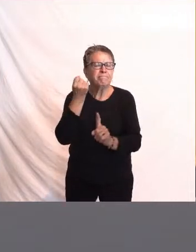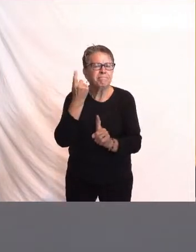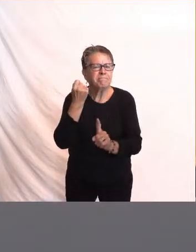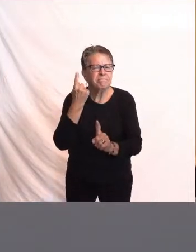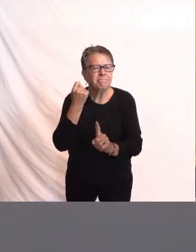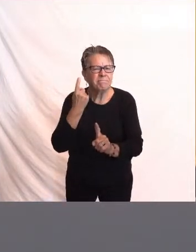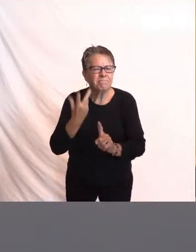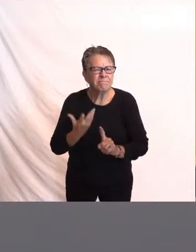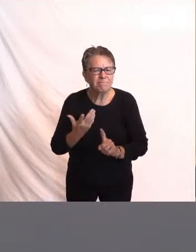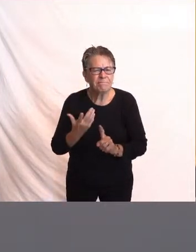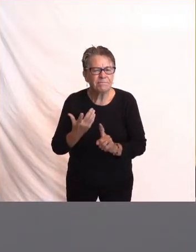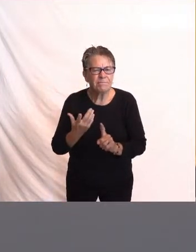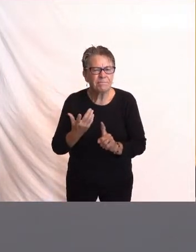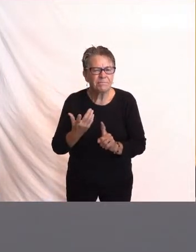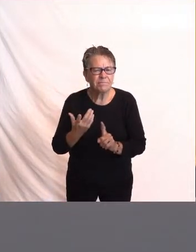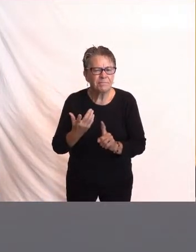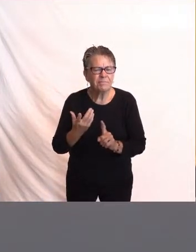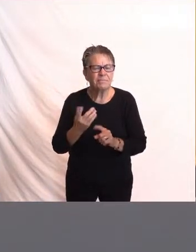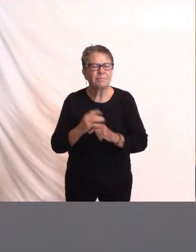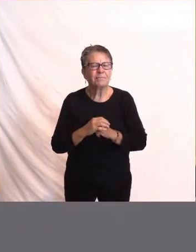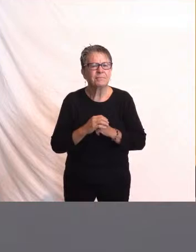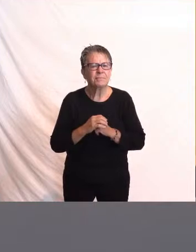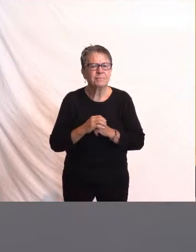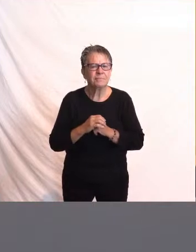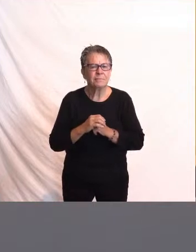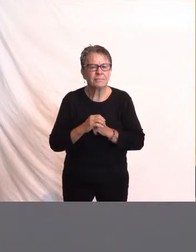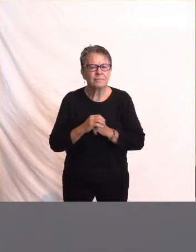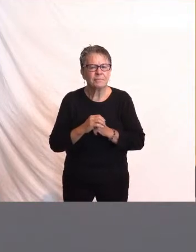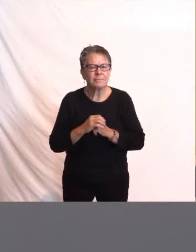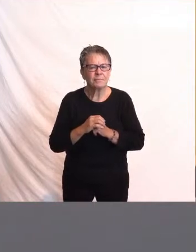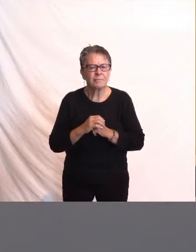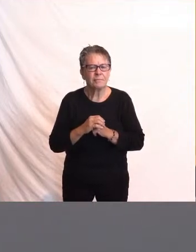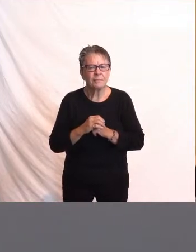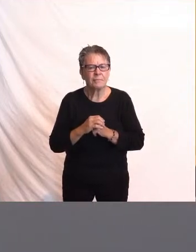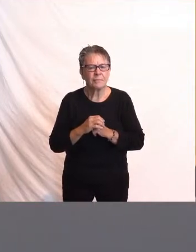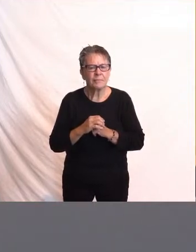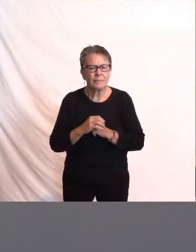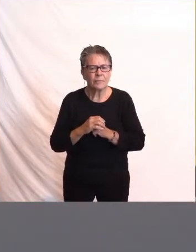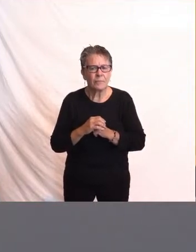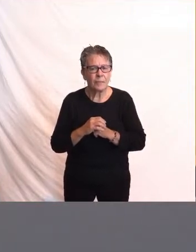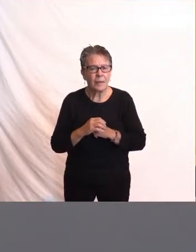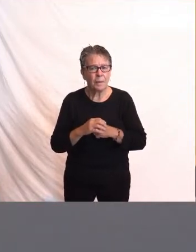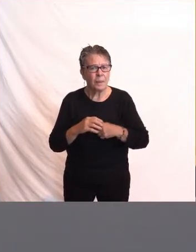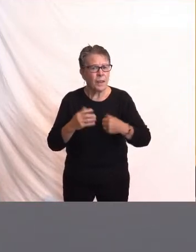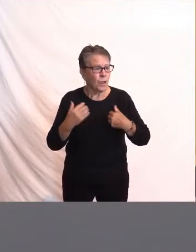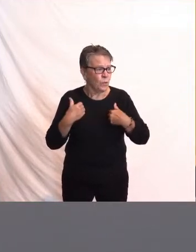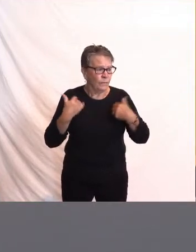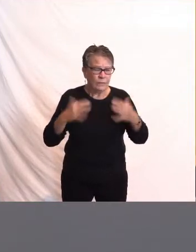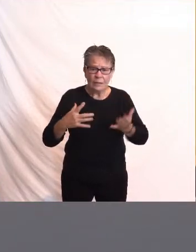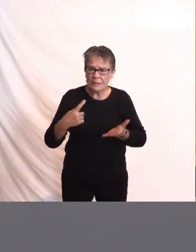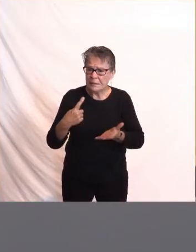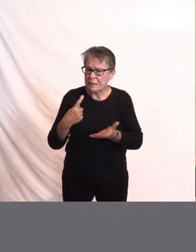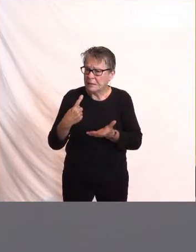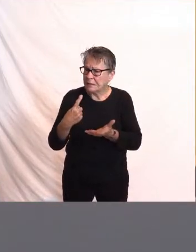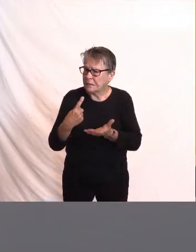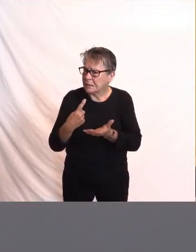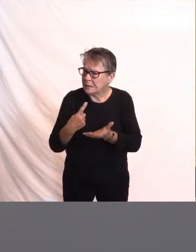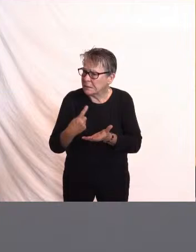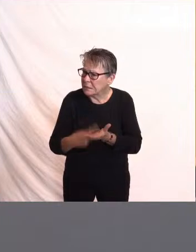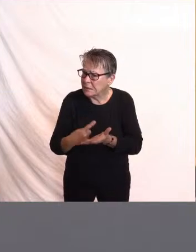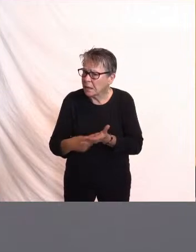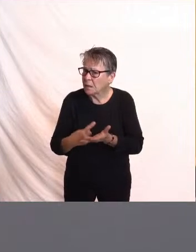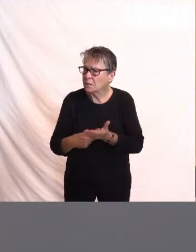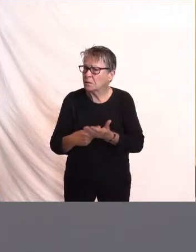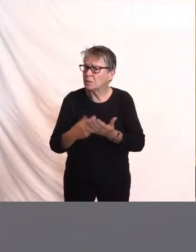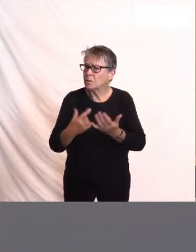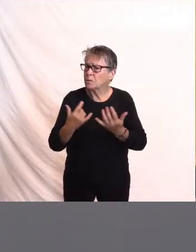on their fetus at all. But as has been talked about up here, and is absolutely true, the much, much, much greater risk